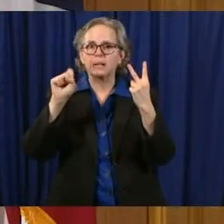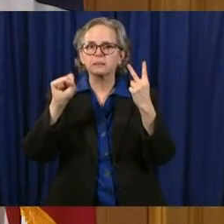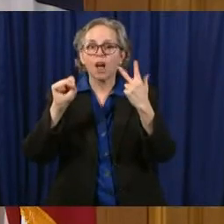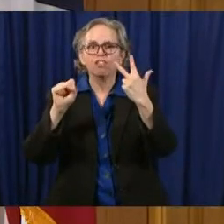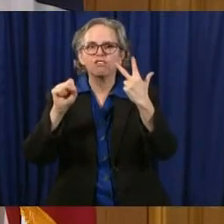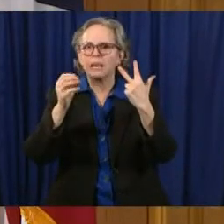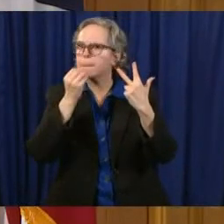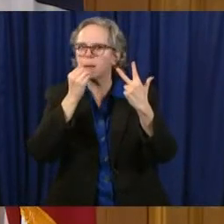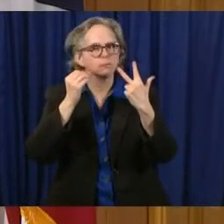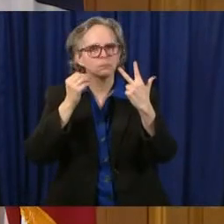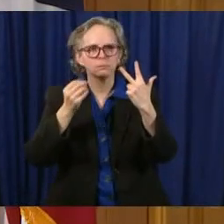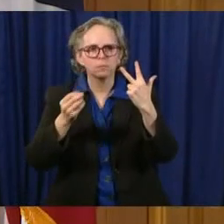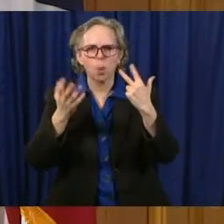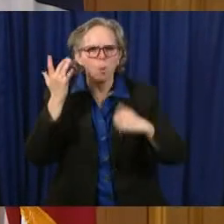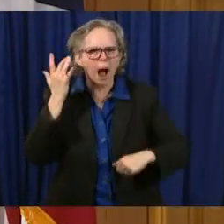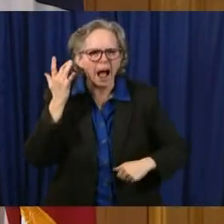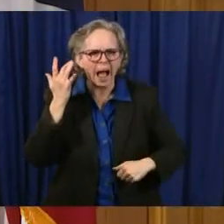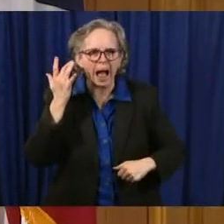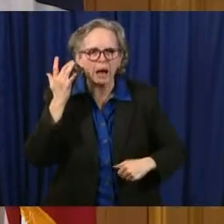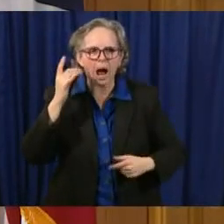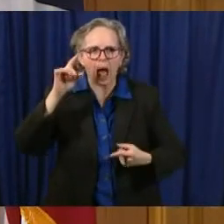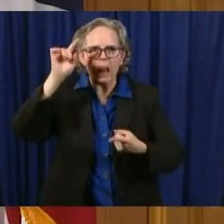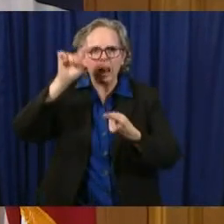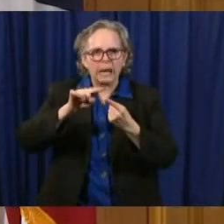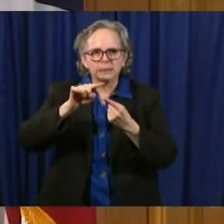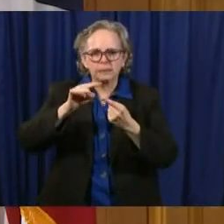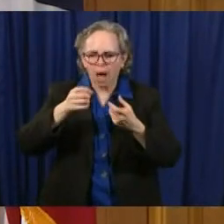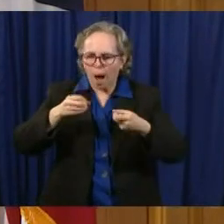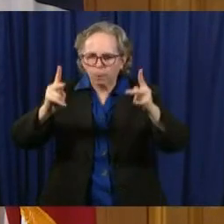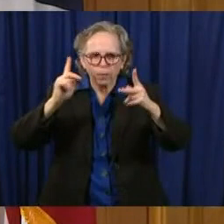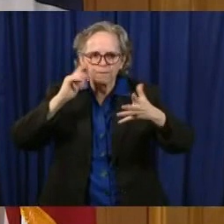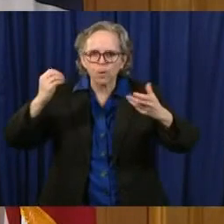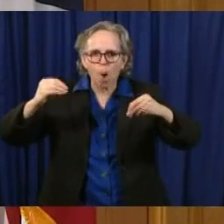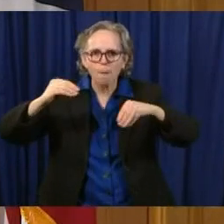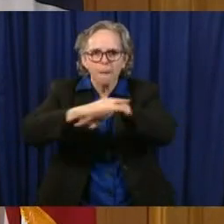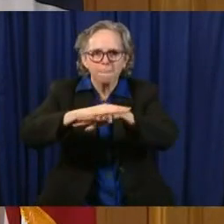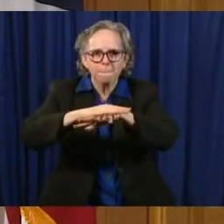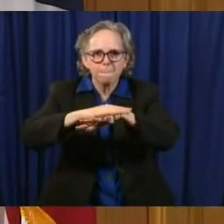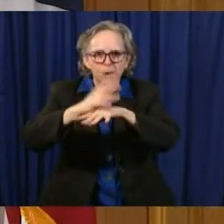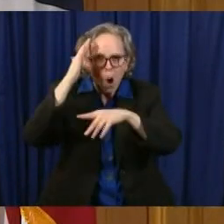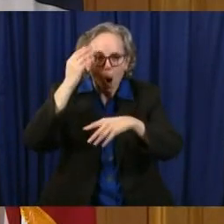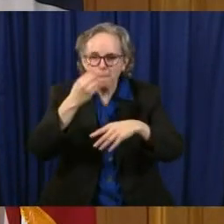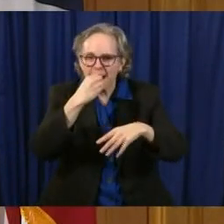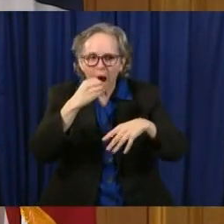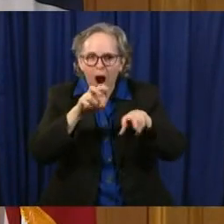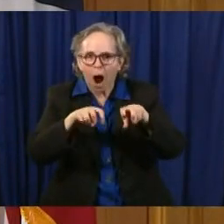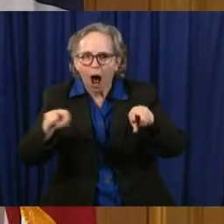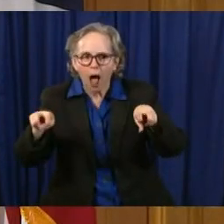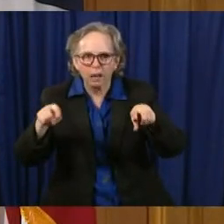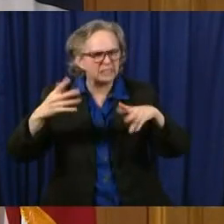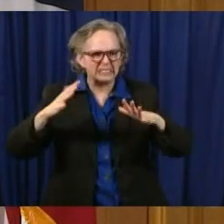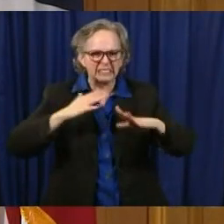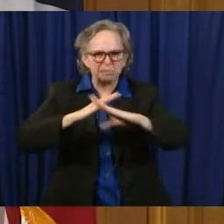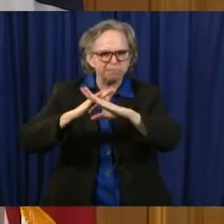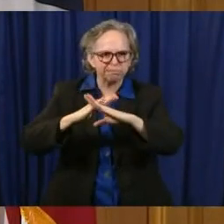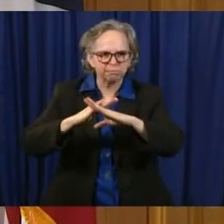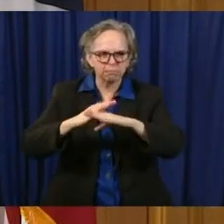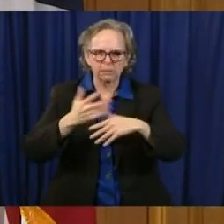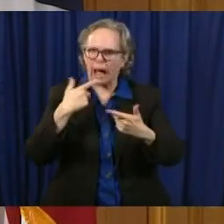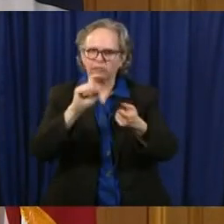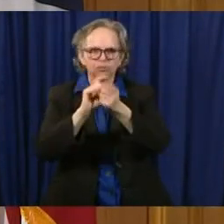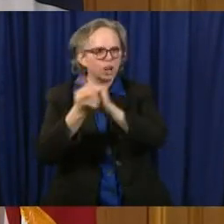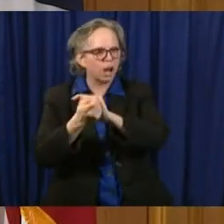It's better able to keep that prisoner from contact with other people by going to two meals. In some cases, they have gone basically to